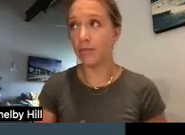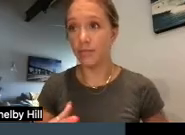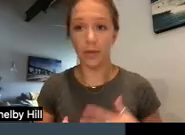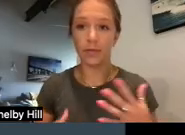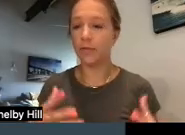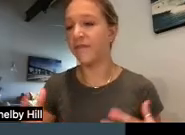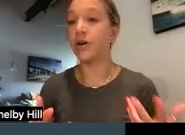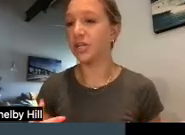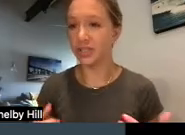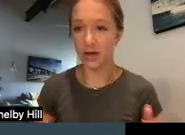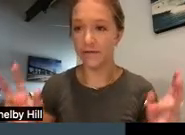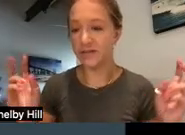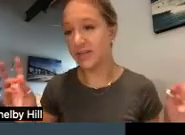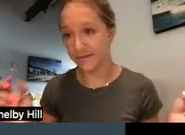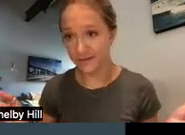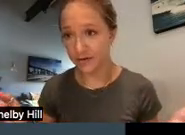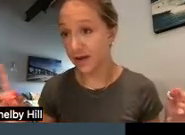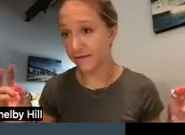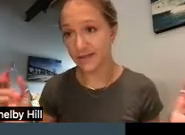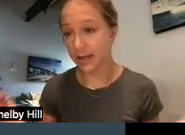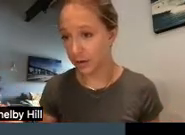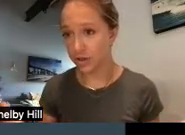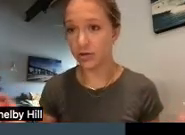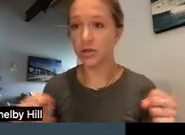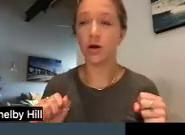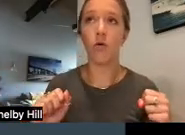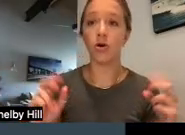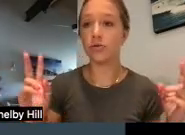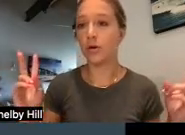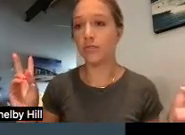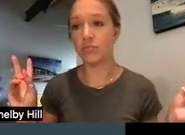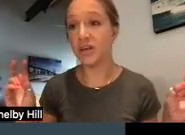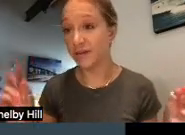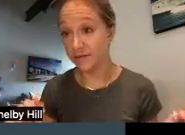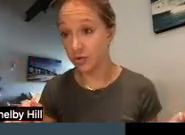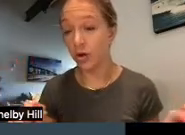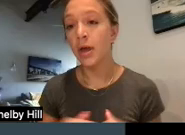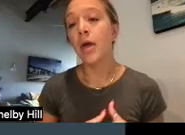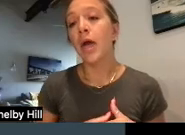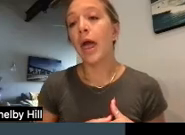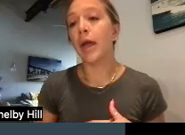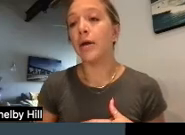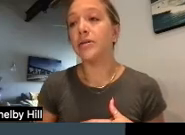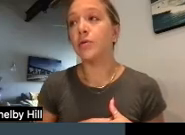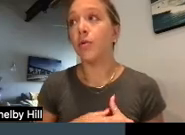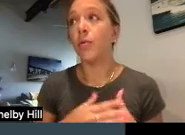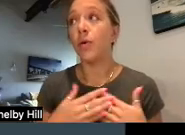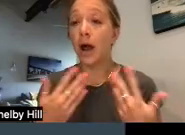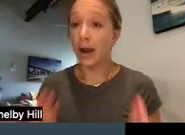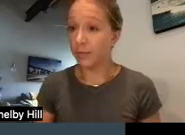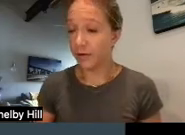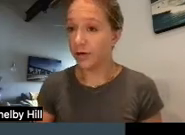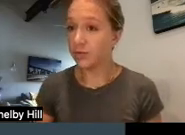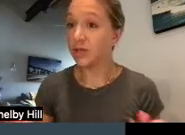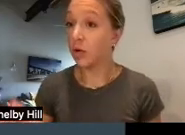saying variations of deaf sign language user or deaf individual. And